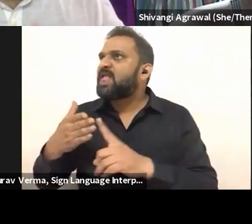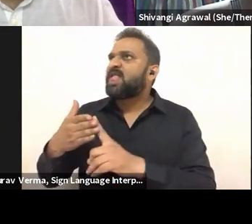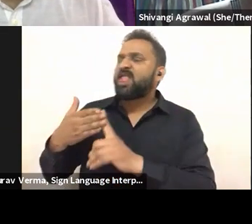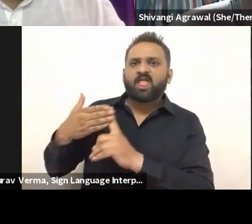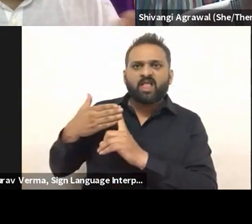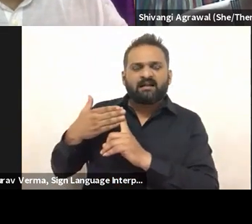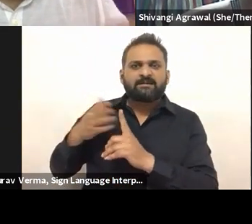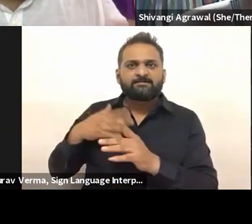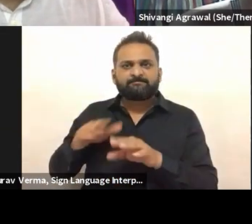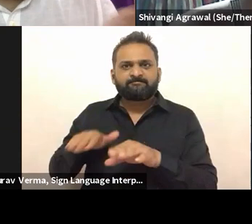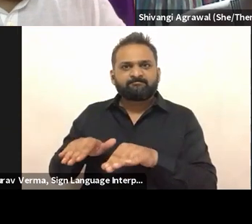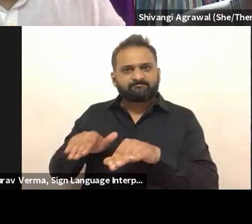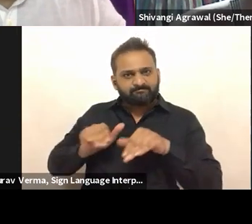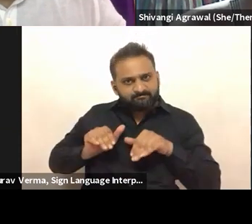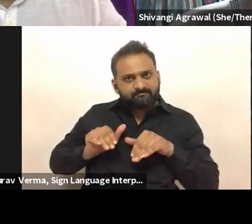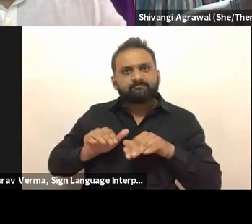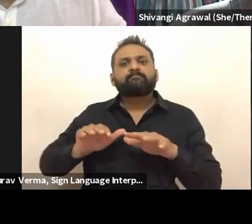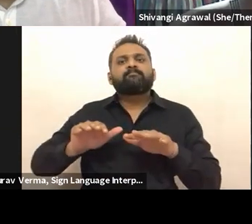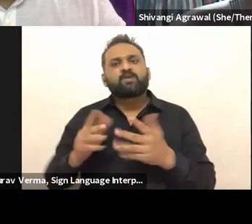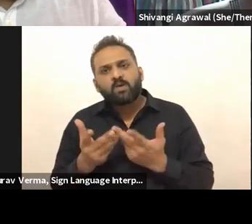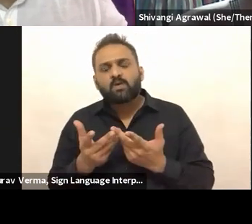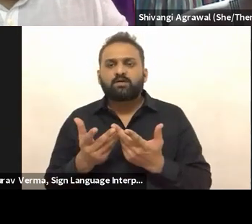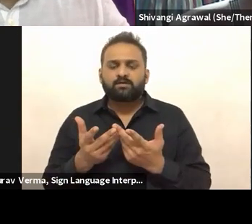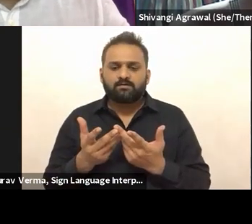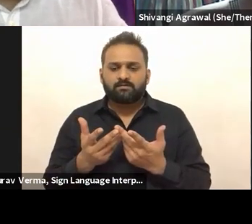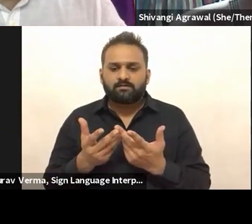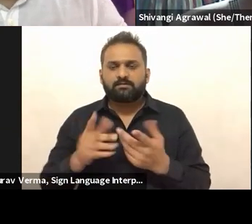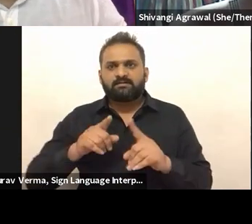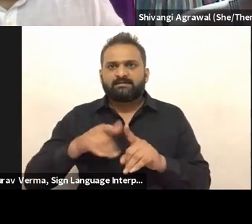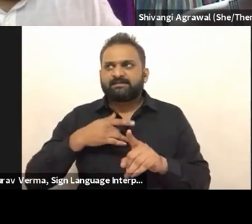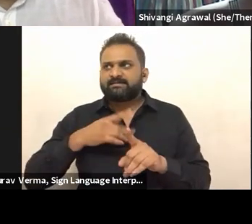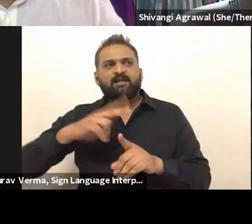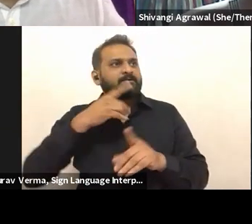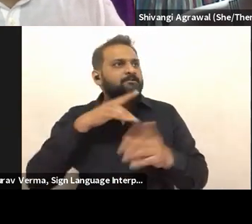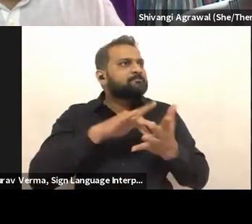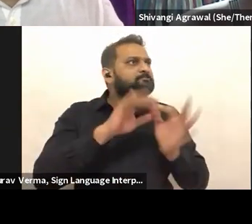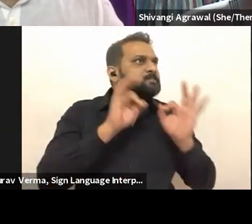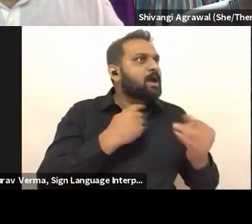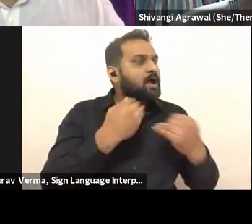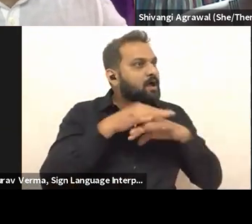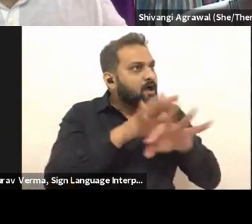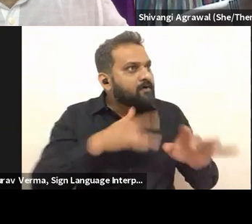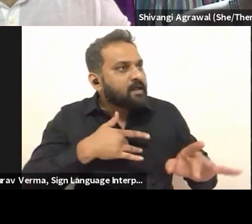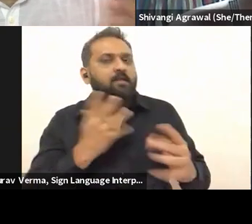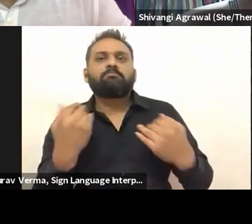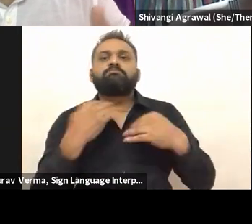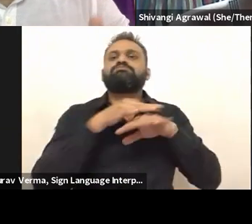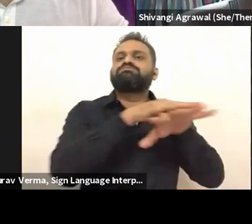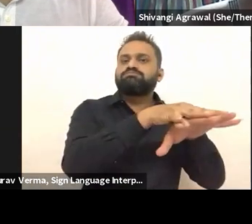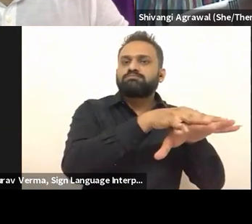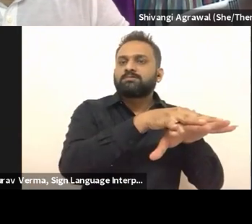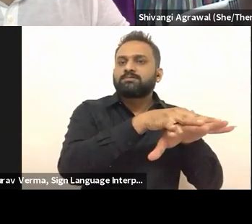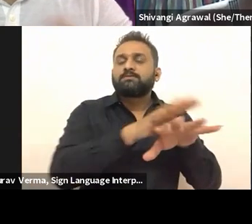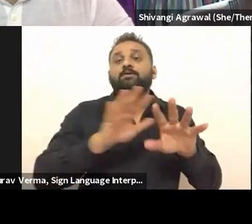to a certain level, and they will leave to a more better organization which is more inclusive, or they will continue being